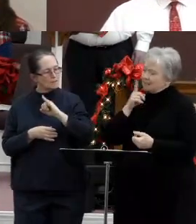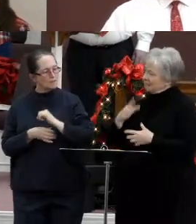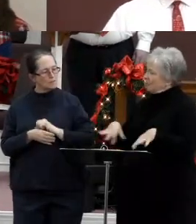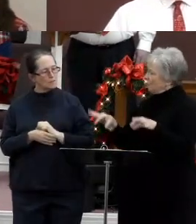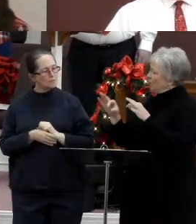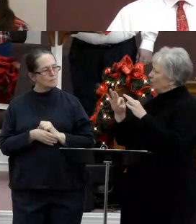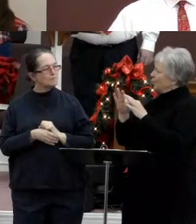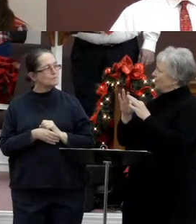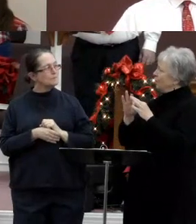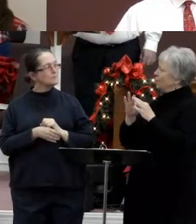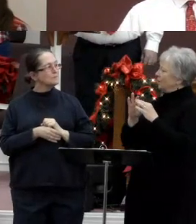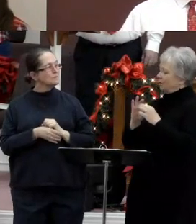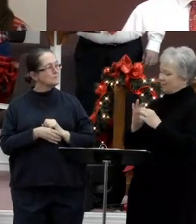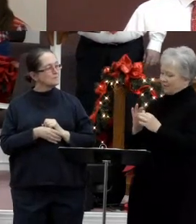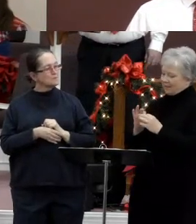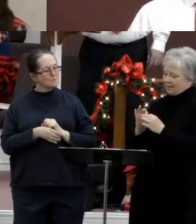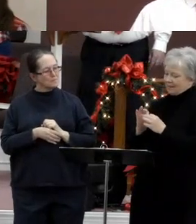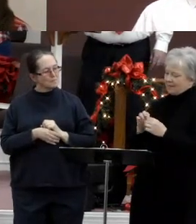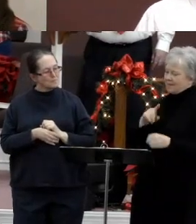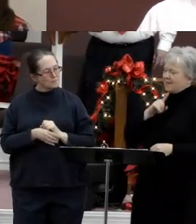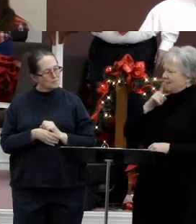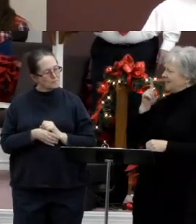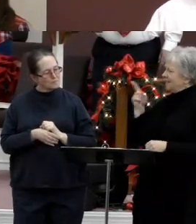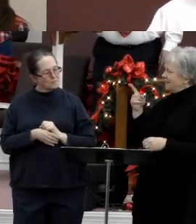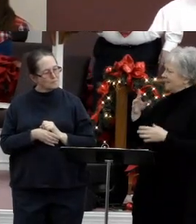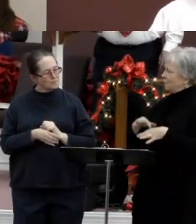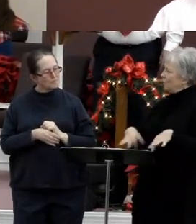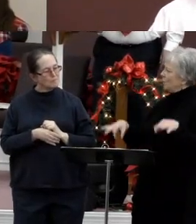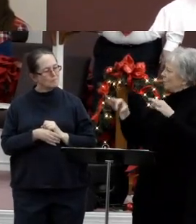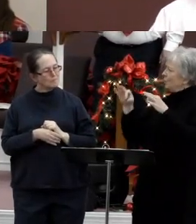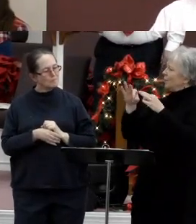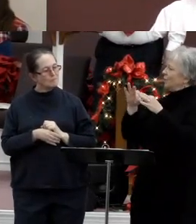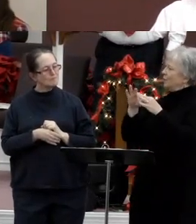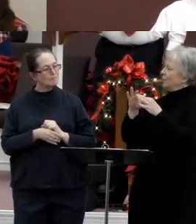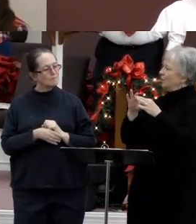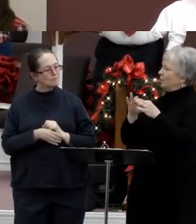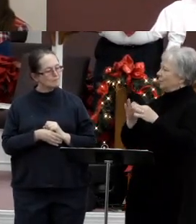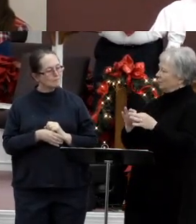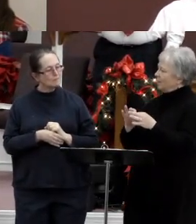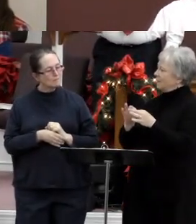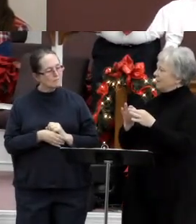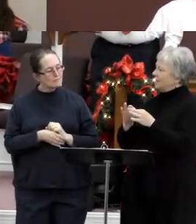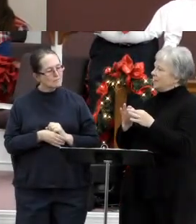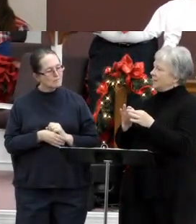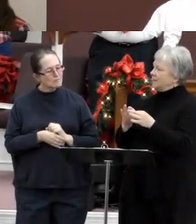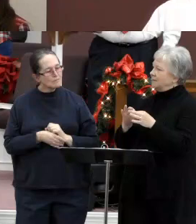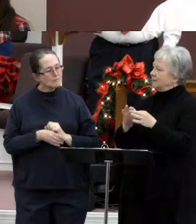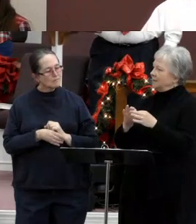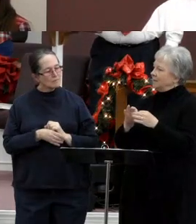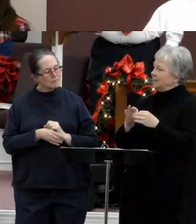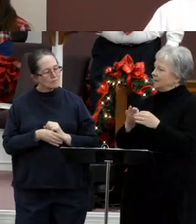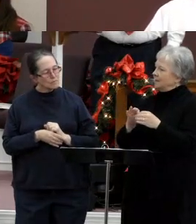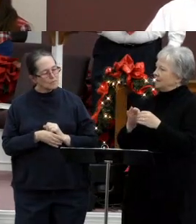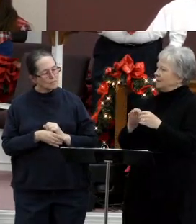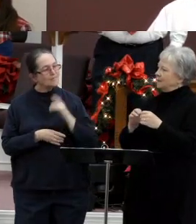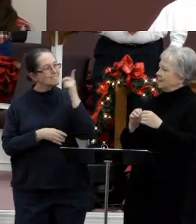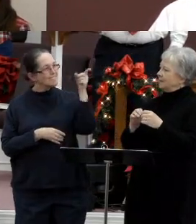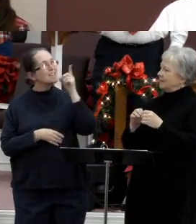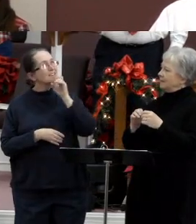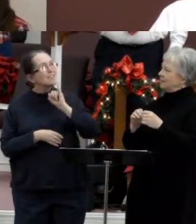Is he worthy? Is he worthy? He